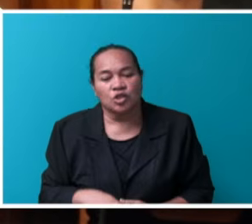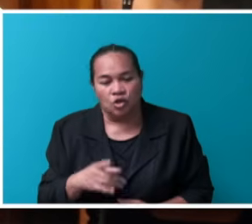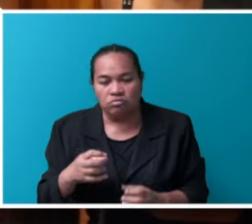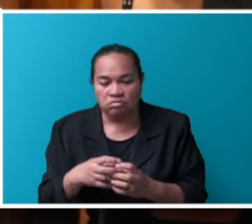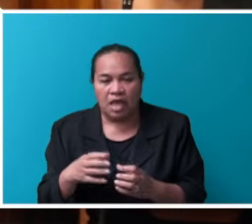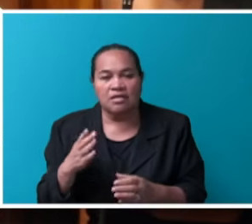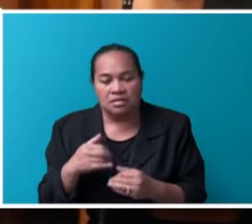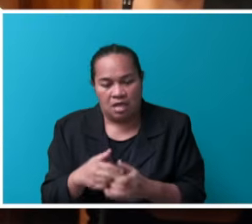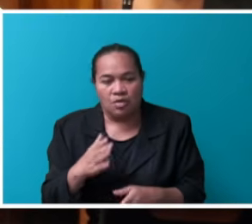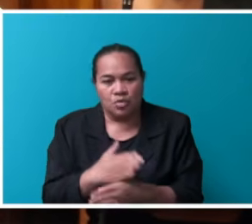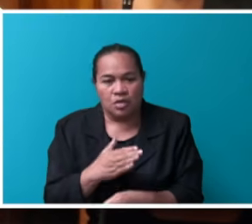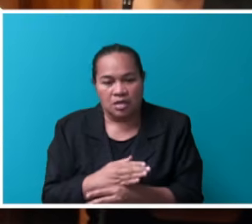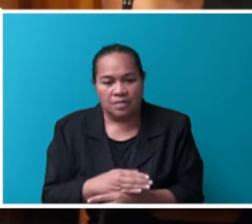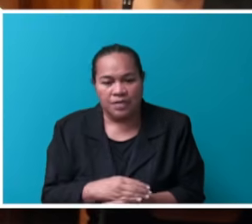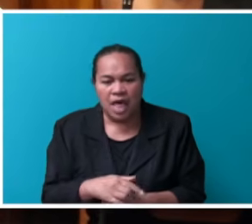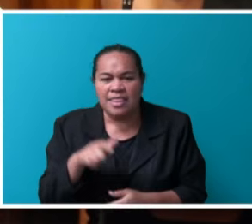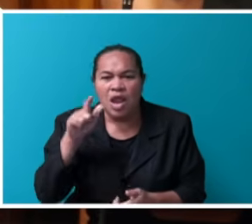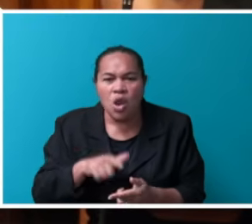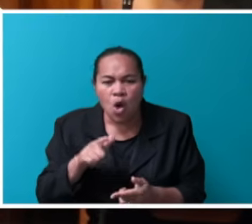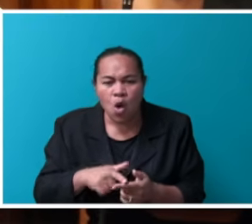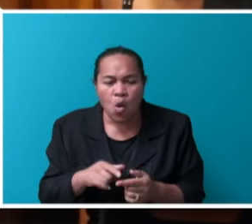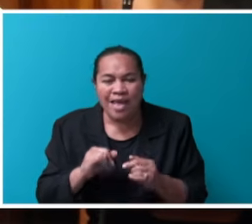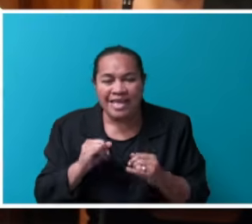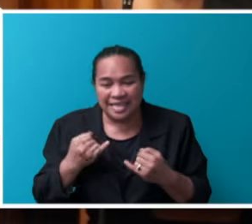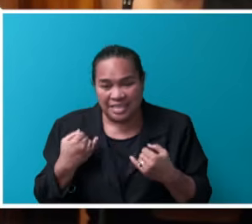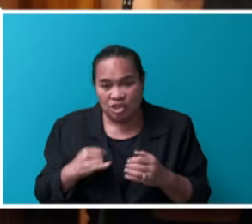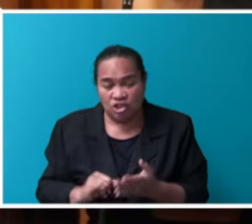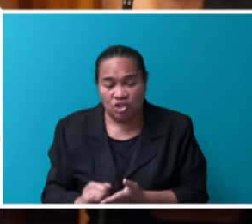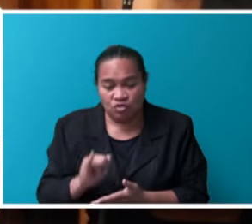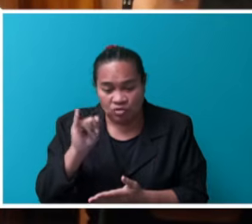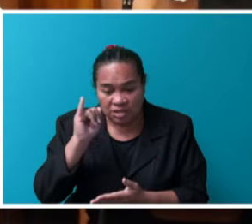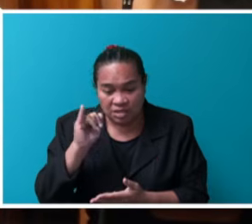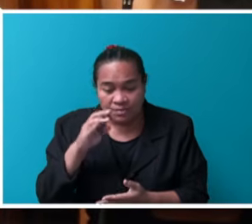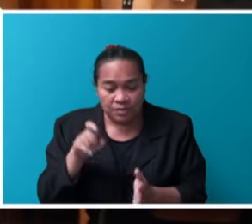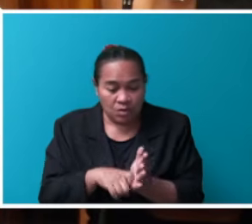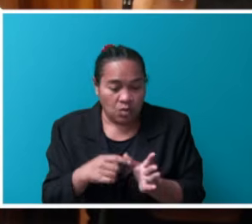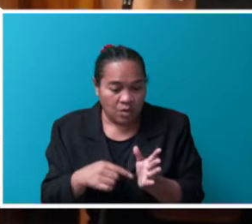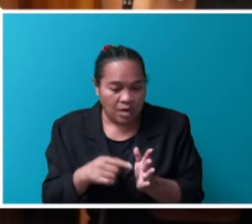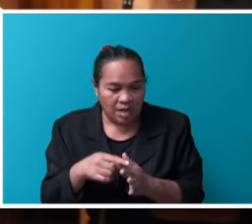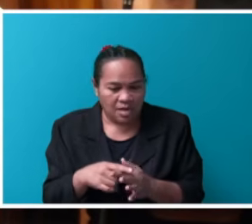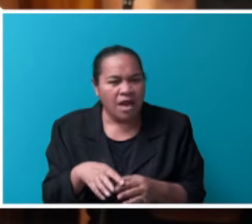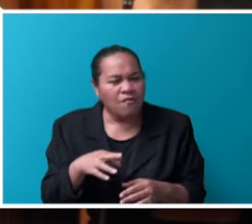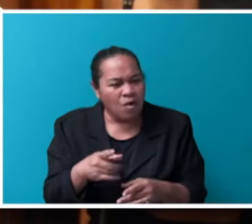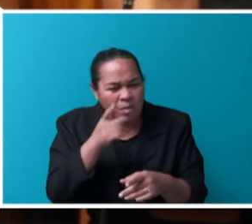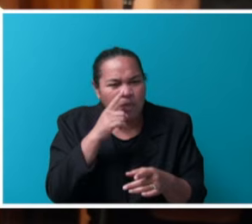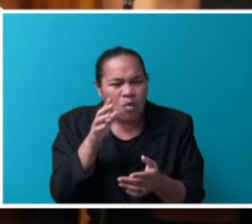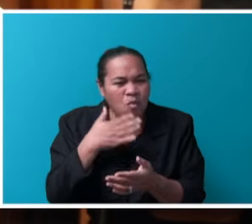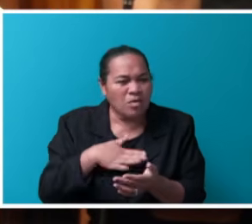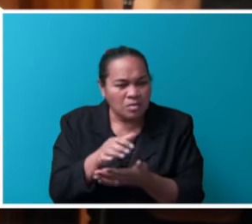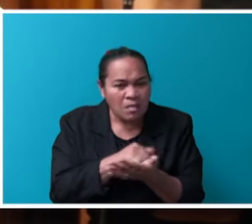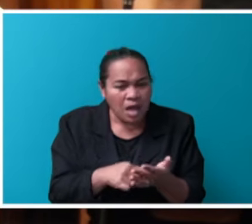Mr. Speaker, the low interest rate environment remains conducive for housing finance, with home loans provided at just below